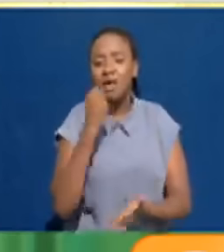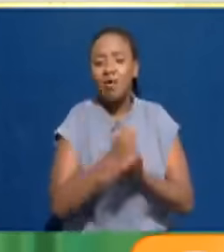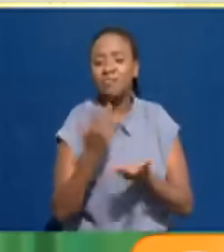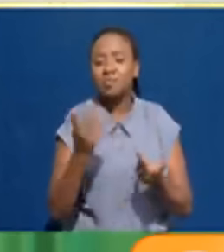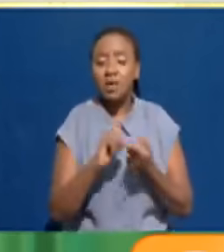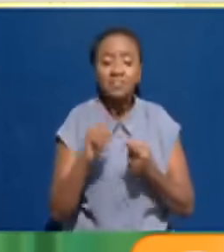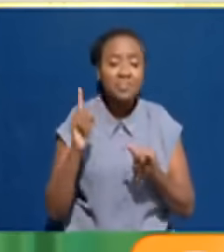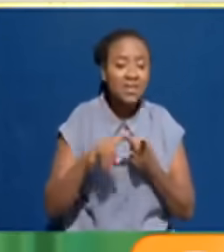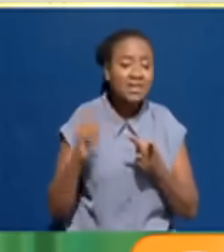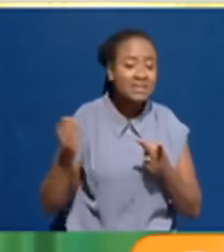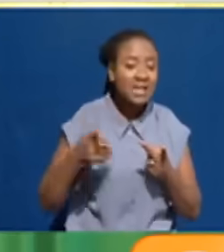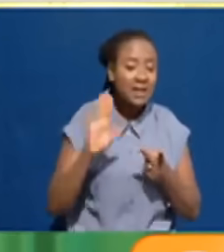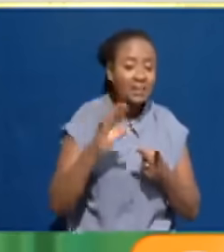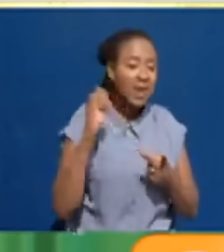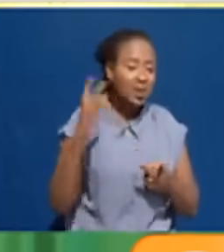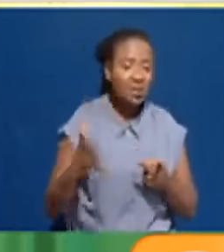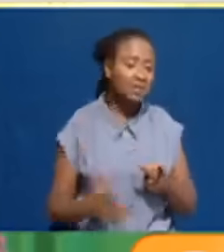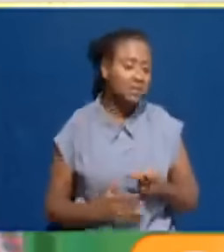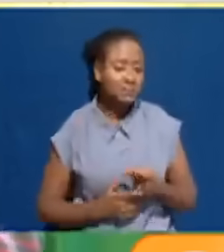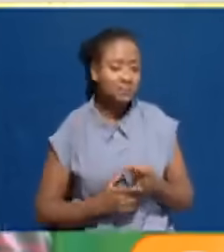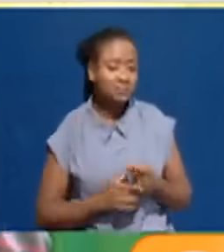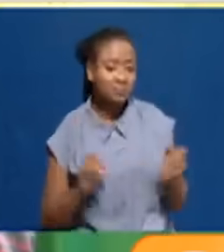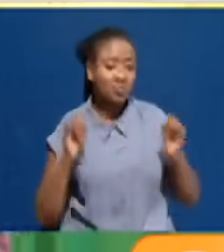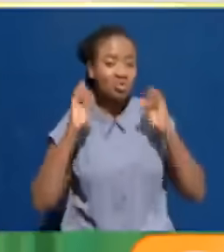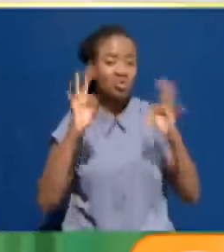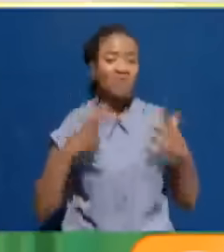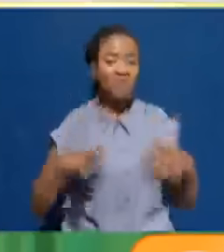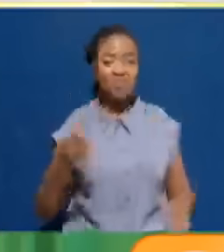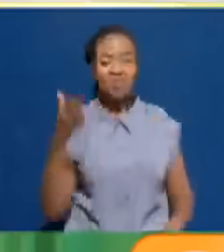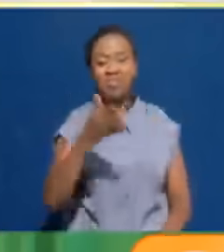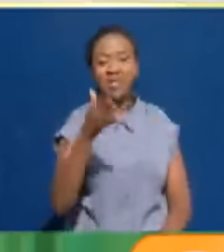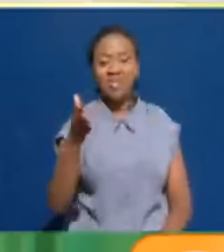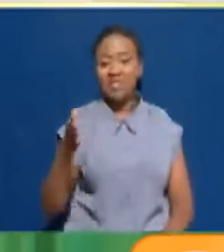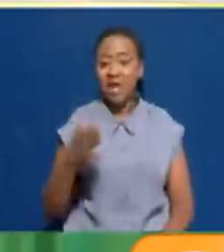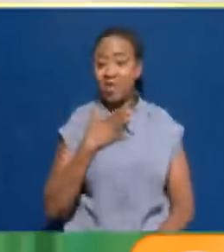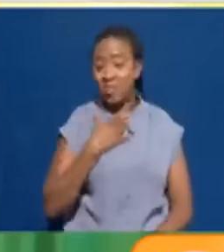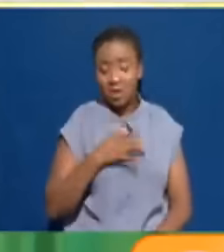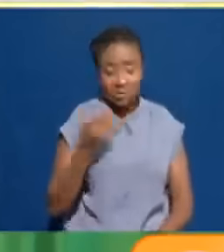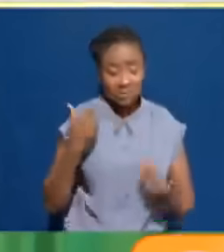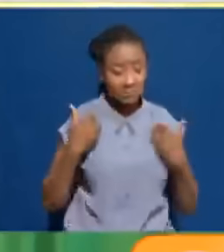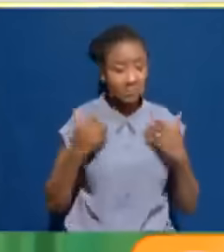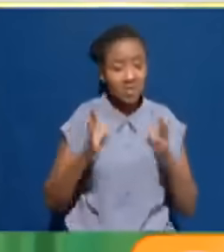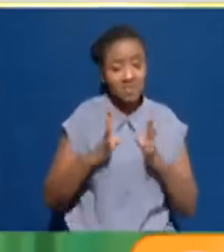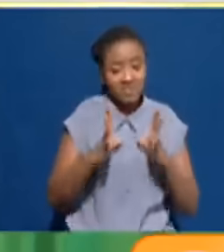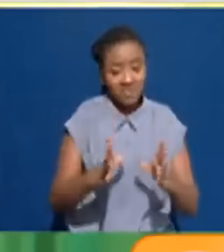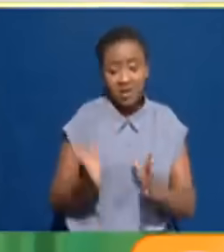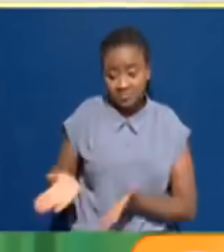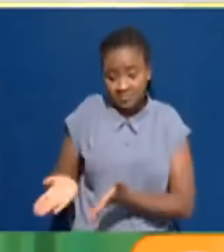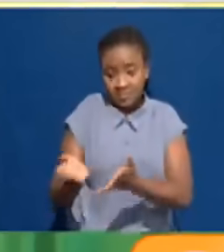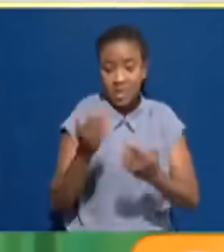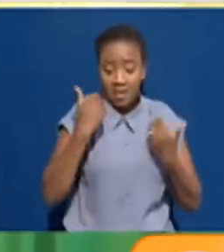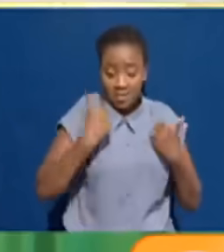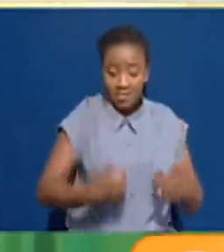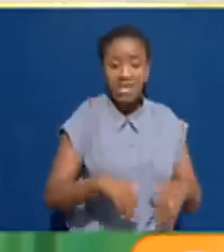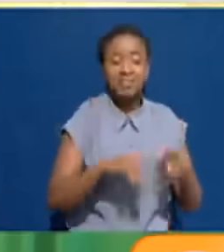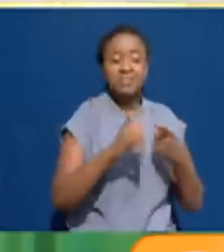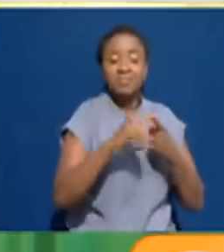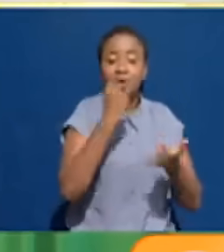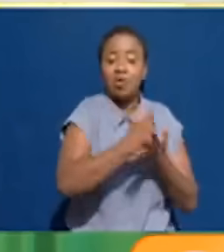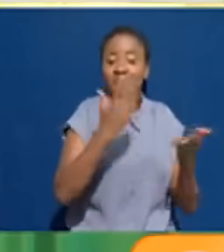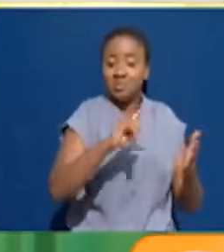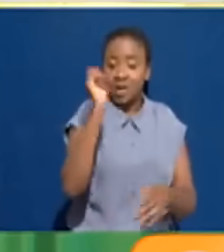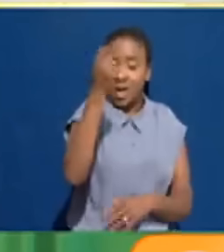Mshahara yake ni ngapi? So if there are people who want to that office, I'm not part of it because me, I'm deputy president. My office is in Harambe